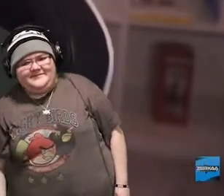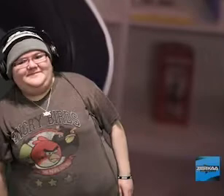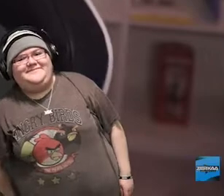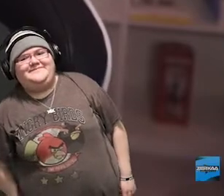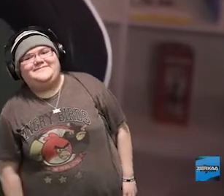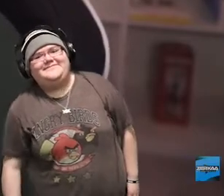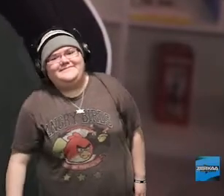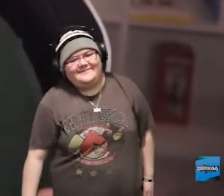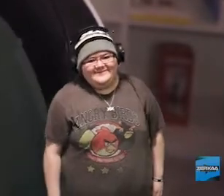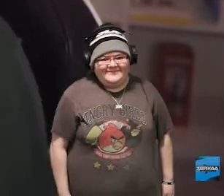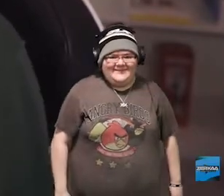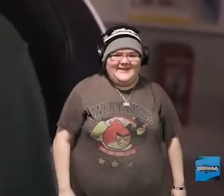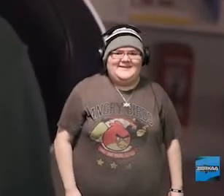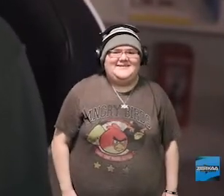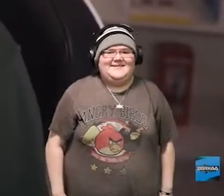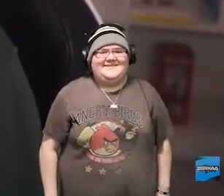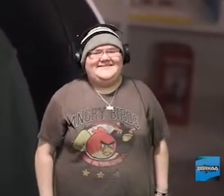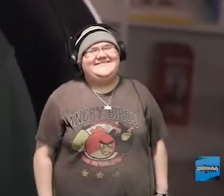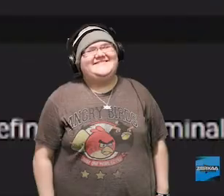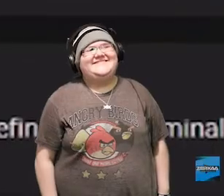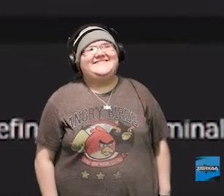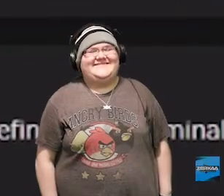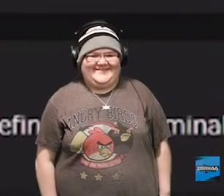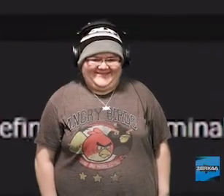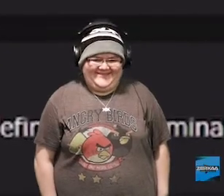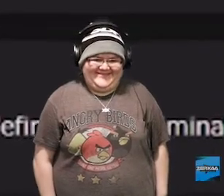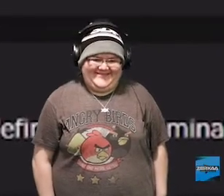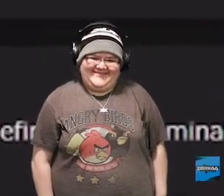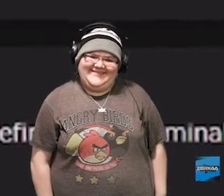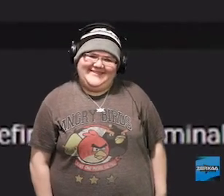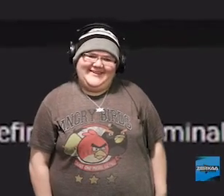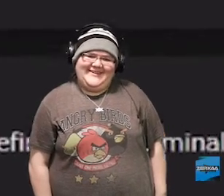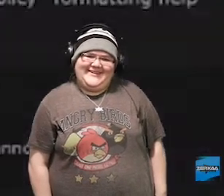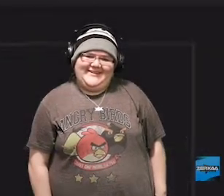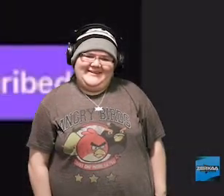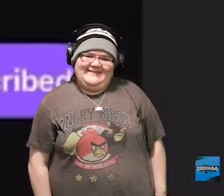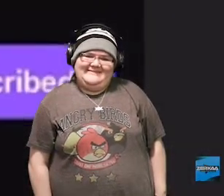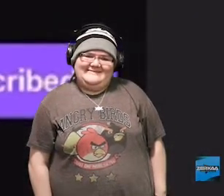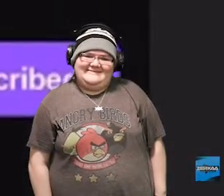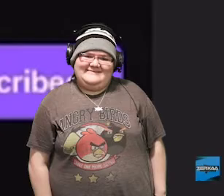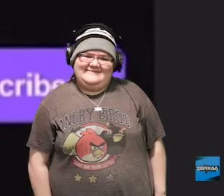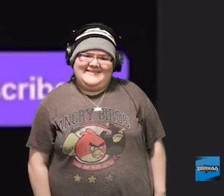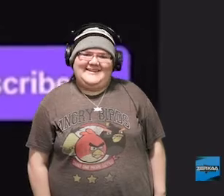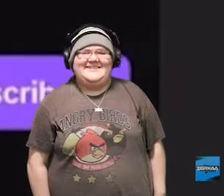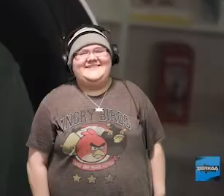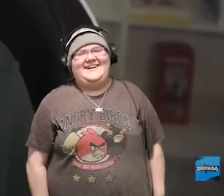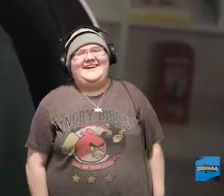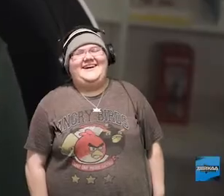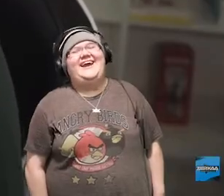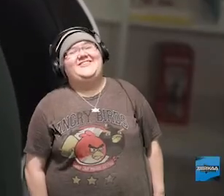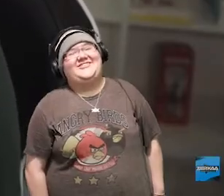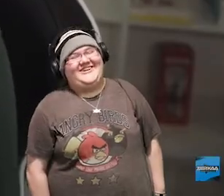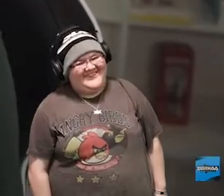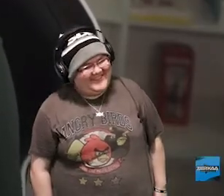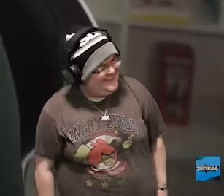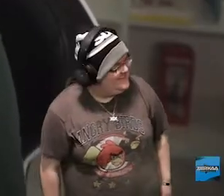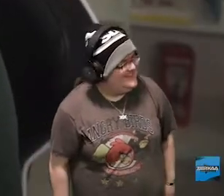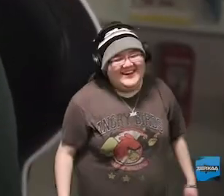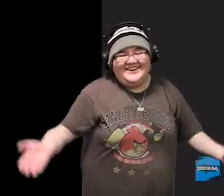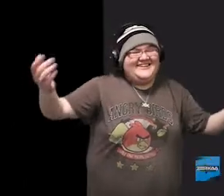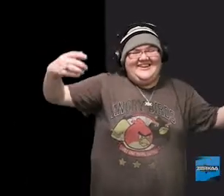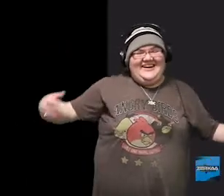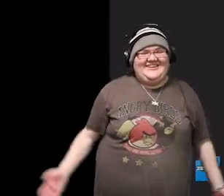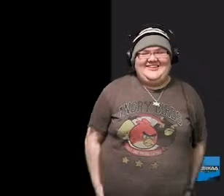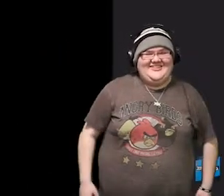streaming all the time. It's a good laugh, come through, please do come through. The engaging bio is enough to get you subbed. Look at my bio, it says, "Hey, I'm Josh." I didn't know what to say, what else do you say